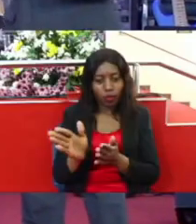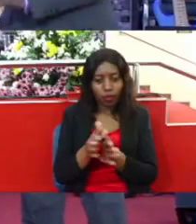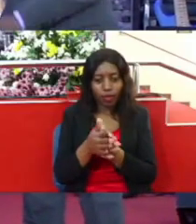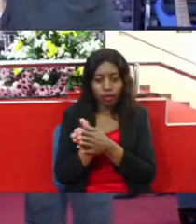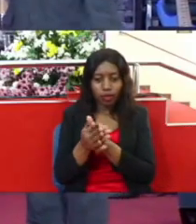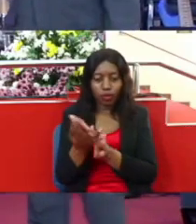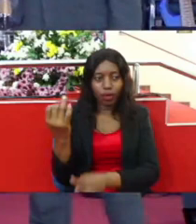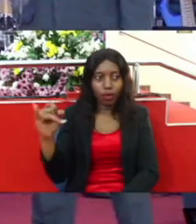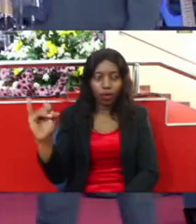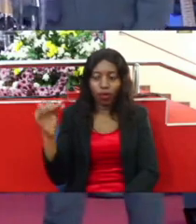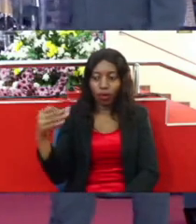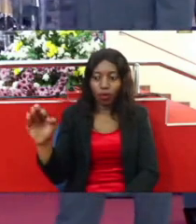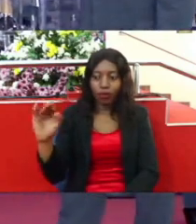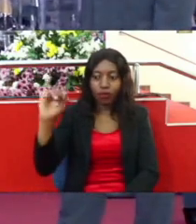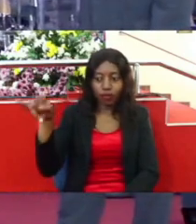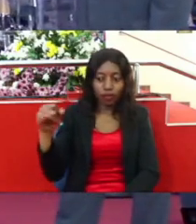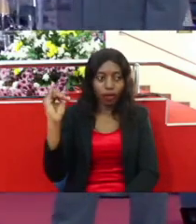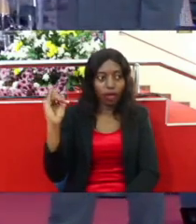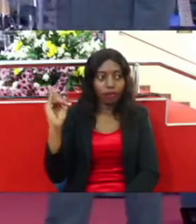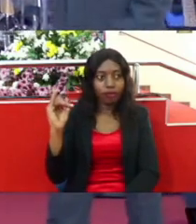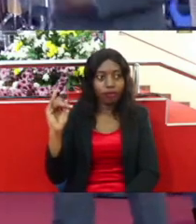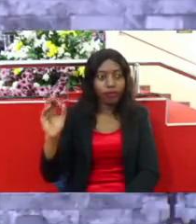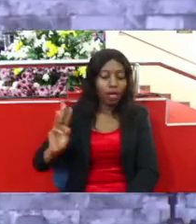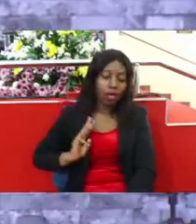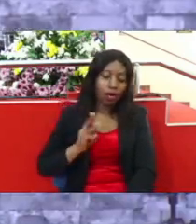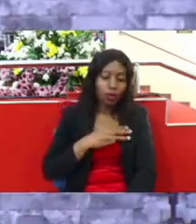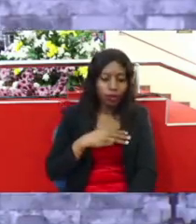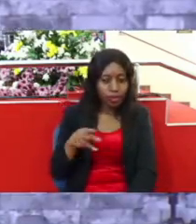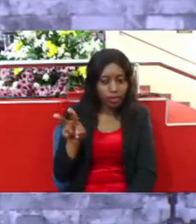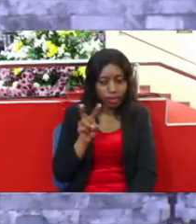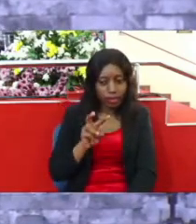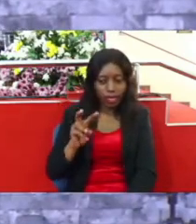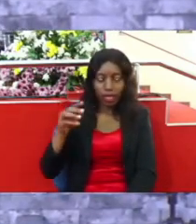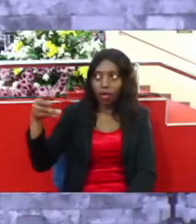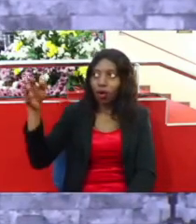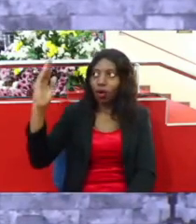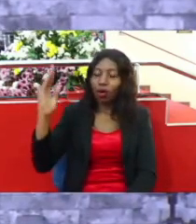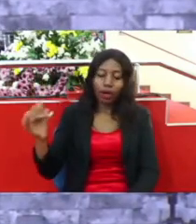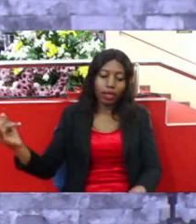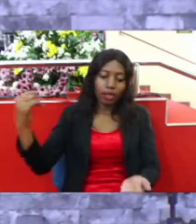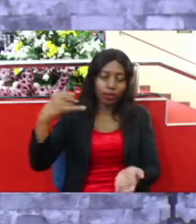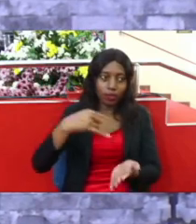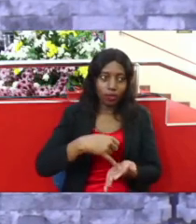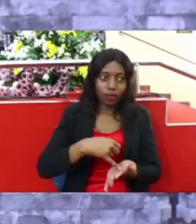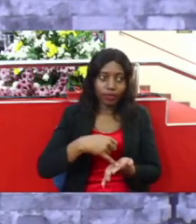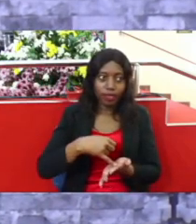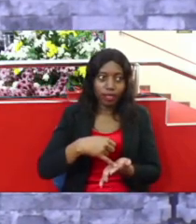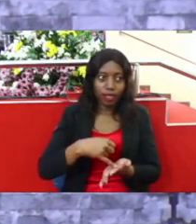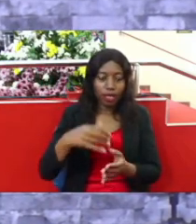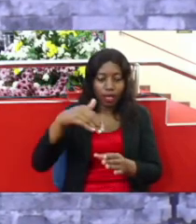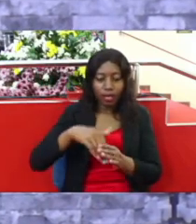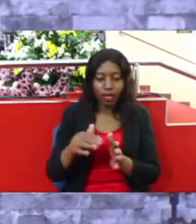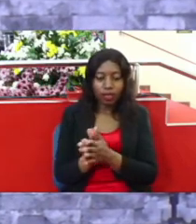simulizi yote ya Yona, we see Yona. God becoming involved directly. Tunaona Mungu akihusika moja kwa moja in the story